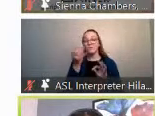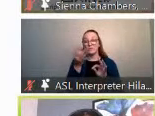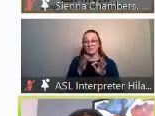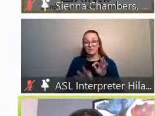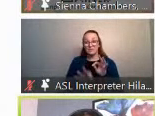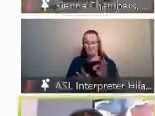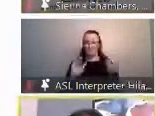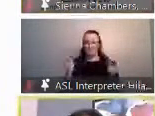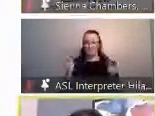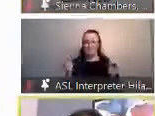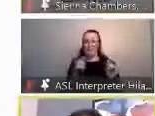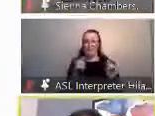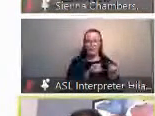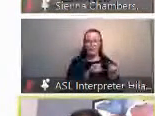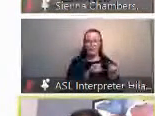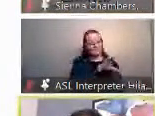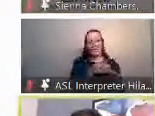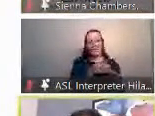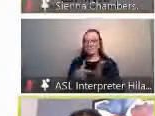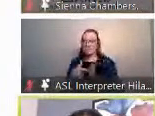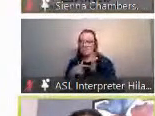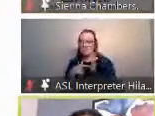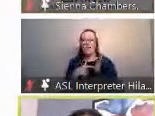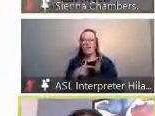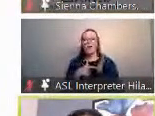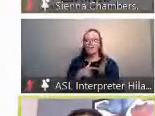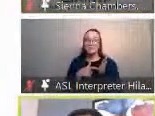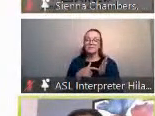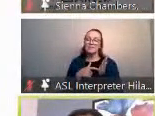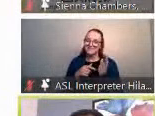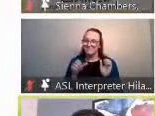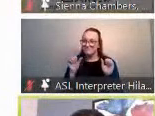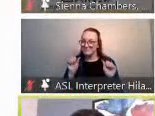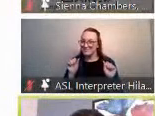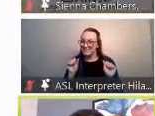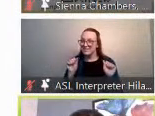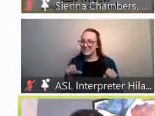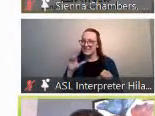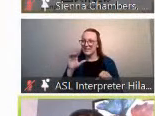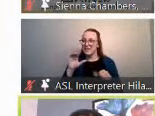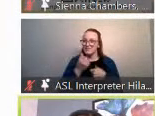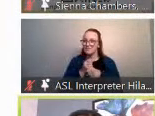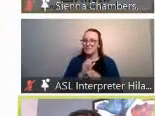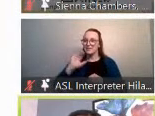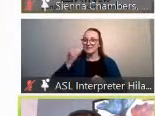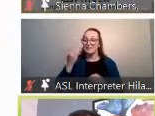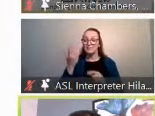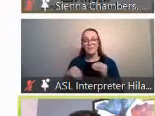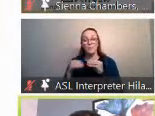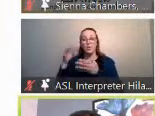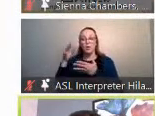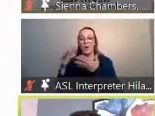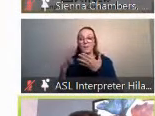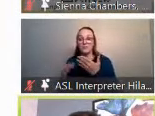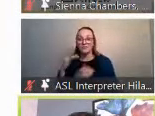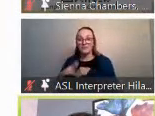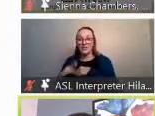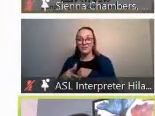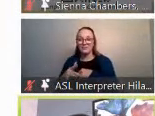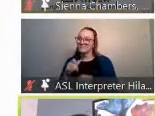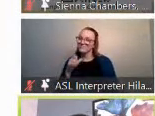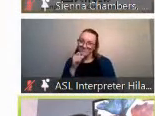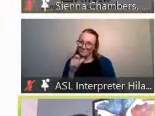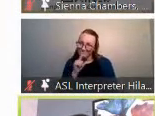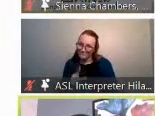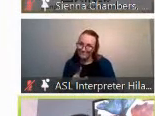can actually overestimate the preschool options that are truly available to families. And so for this reason, a